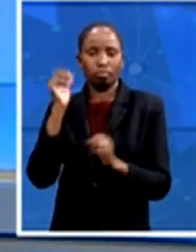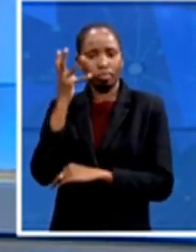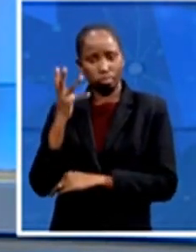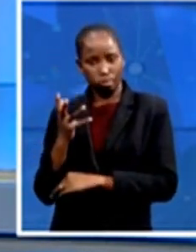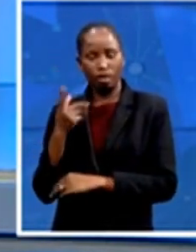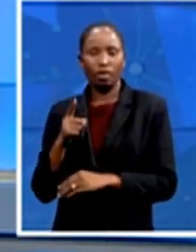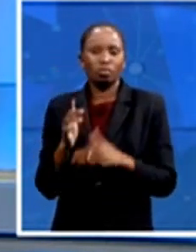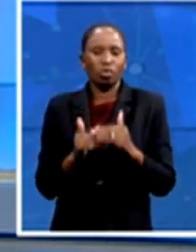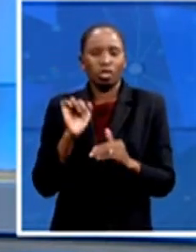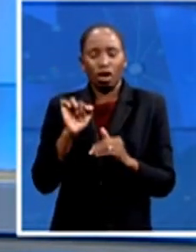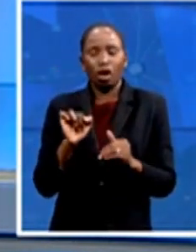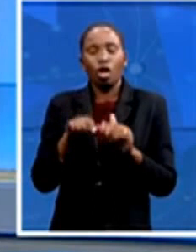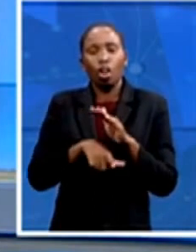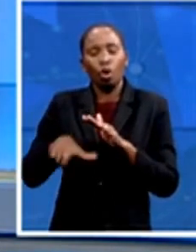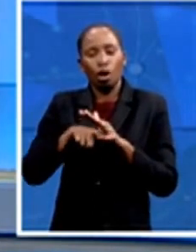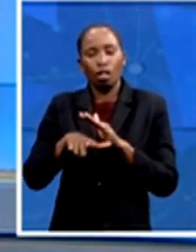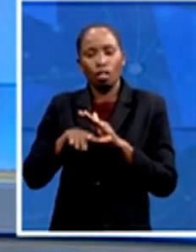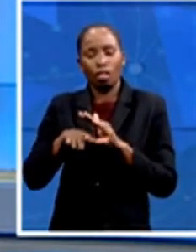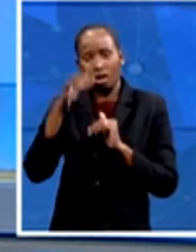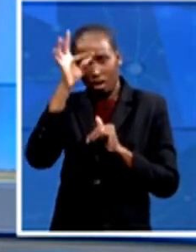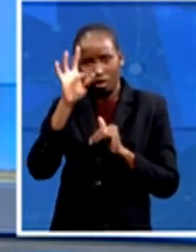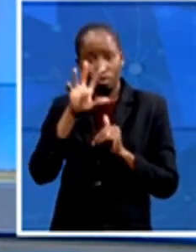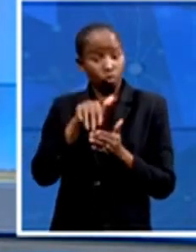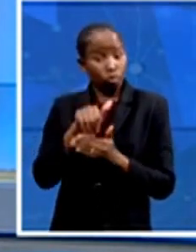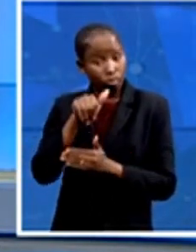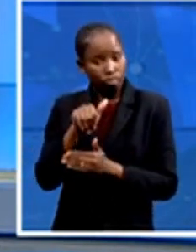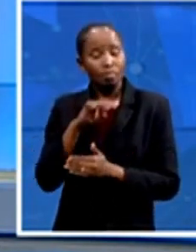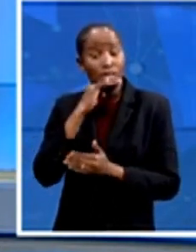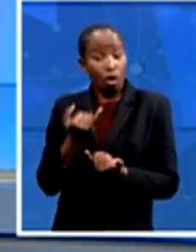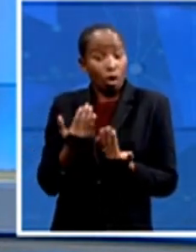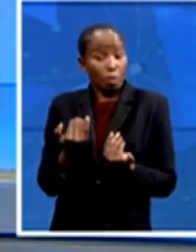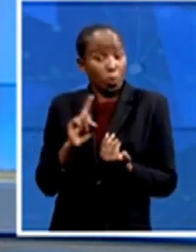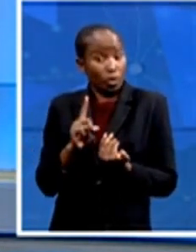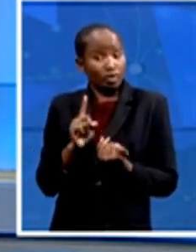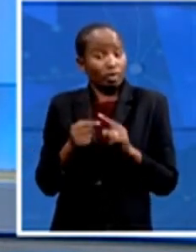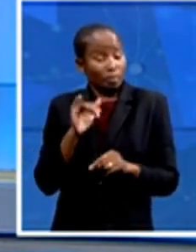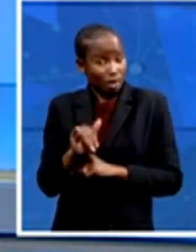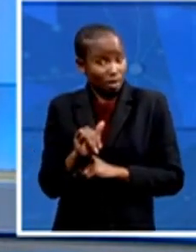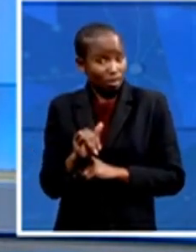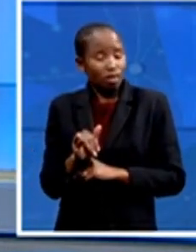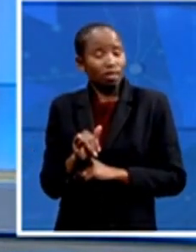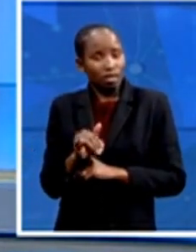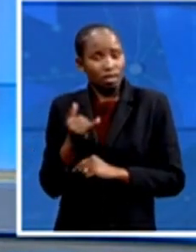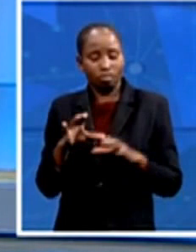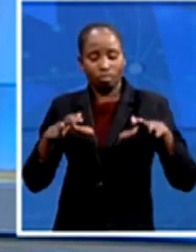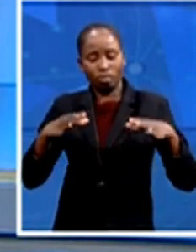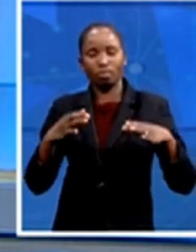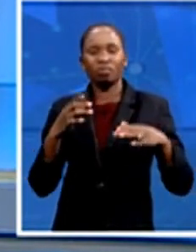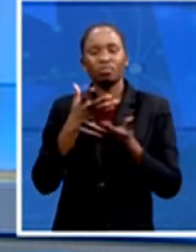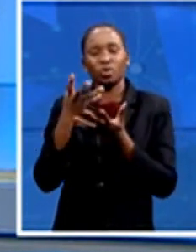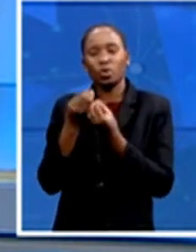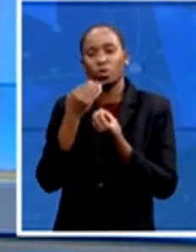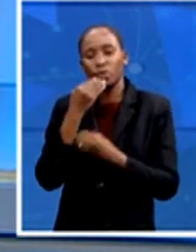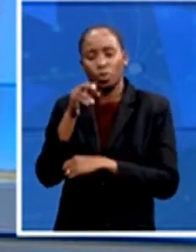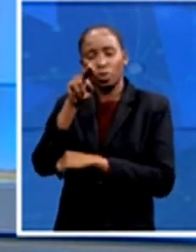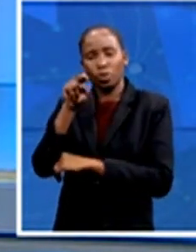can we expect on the party candidate selection process in that party? We talk now to Natasha Phiri. Natasha, very good morning to you. What's the